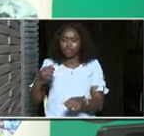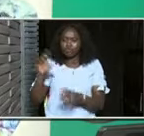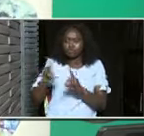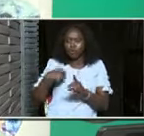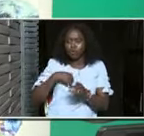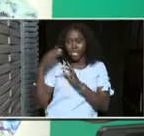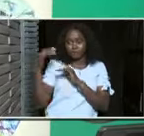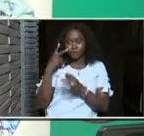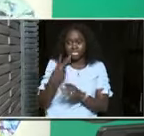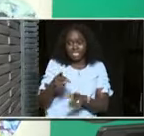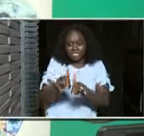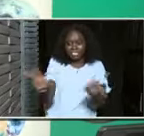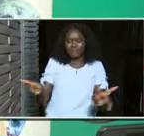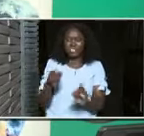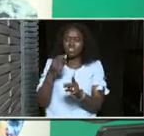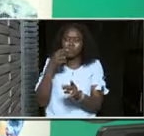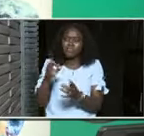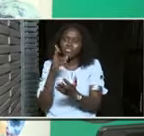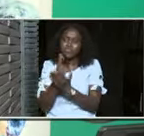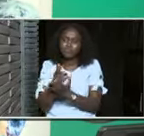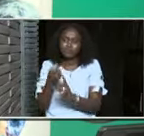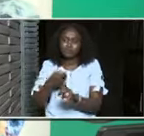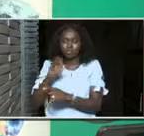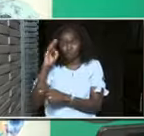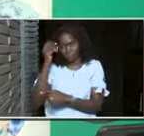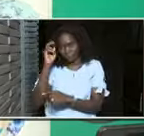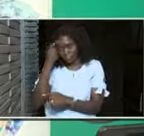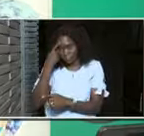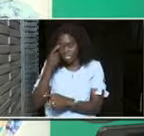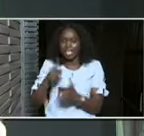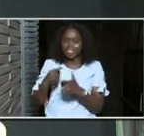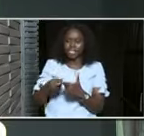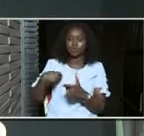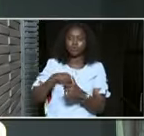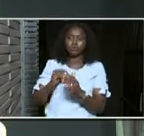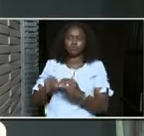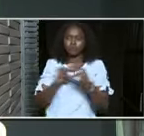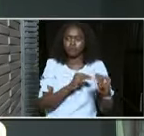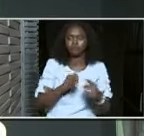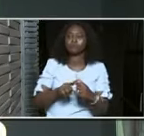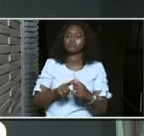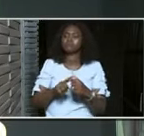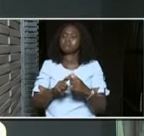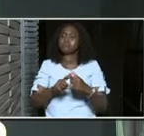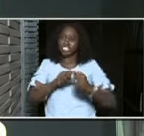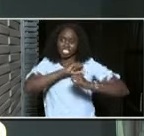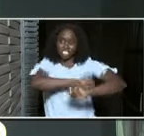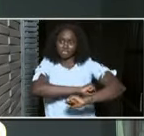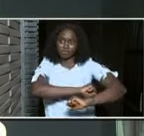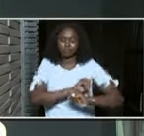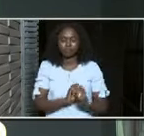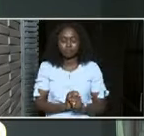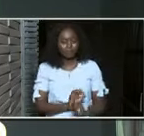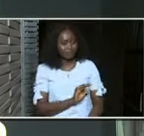the revenue of the federal government? So that's one. And then we can talk about security. Now, you see, I'm not